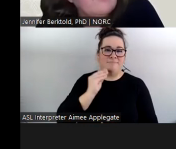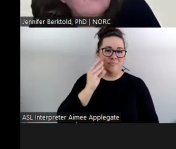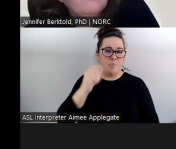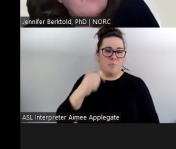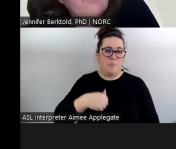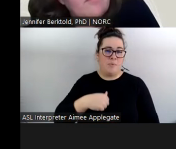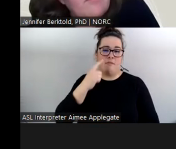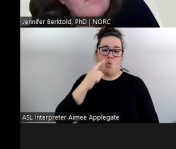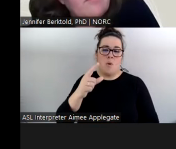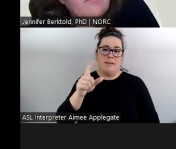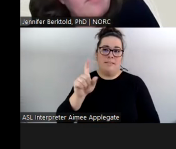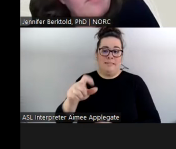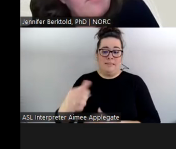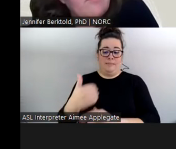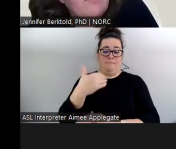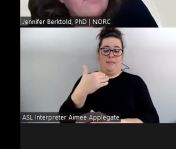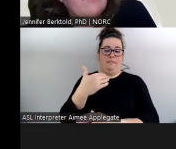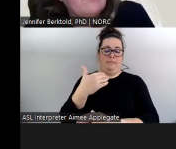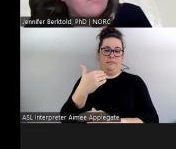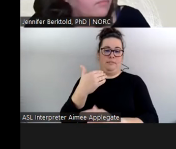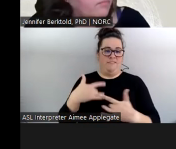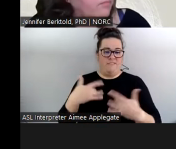event, but I wonder if that's just